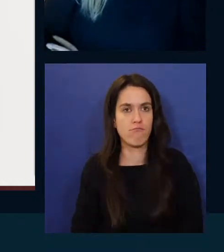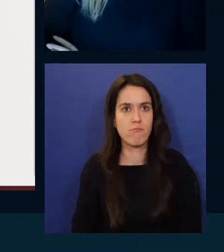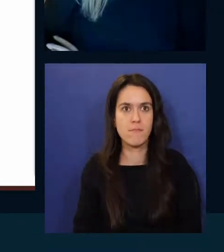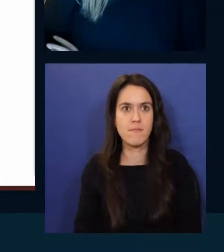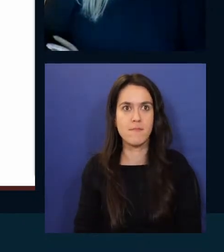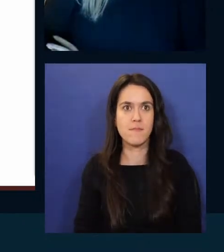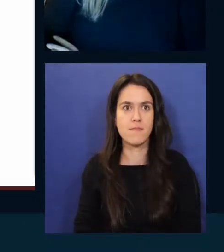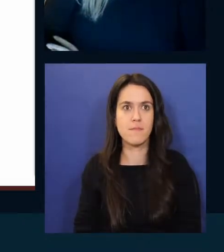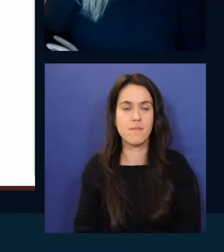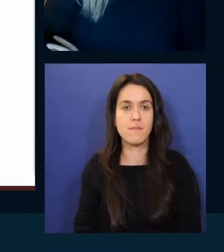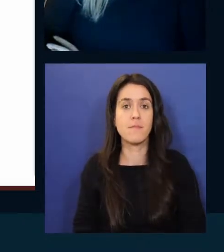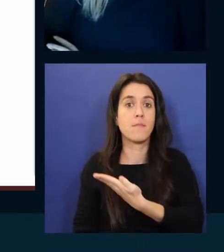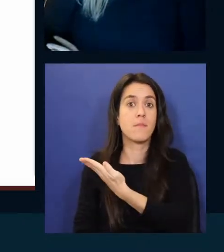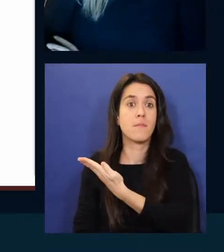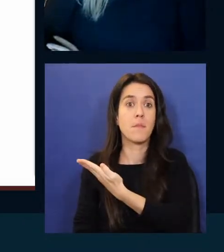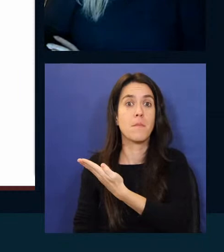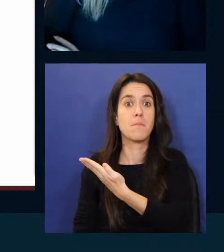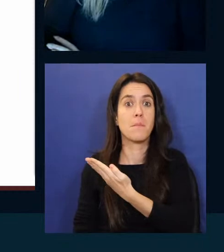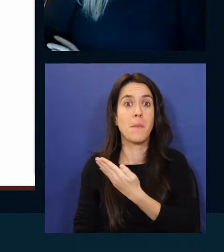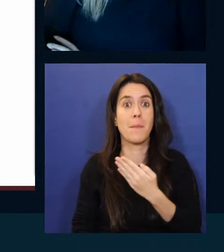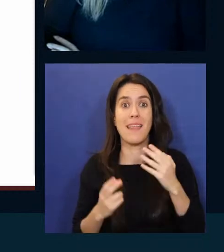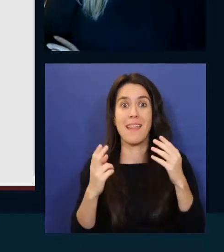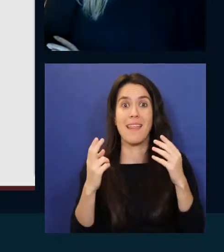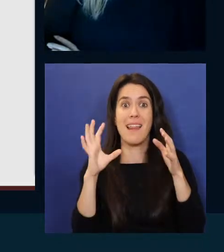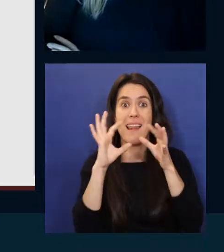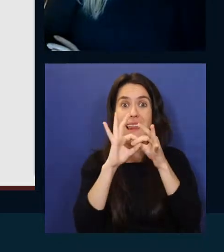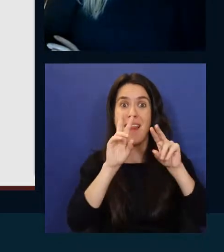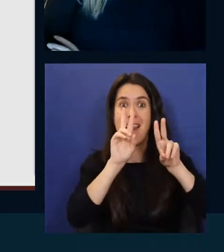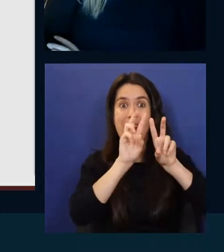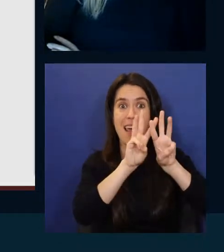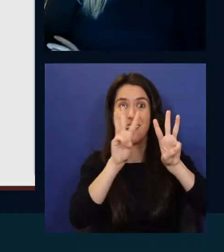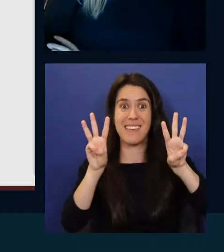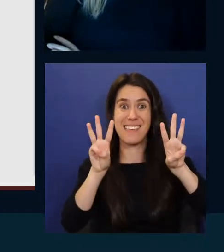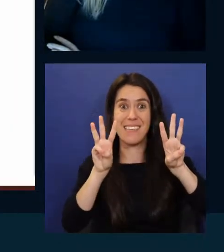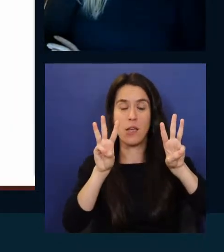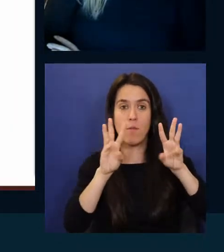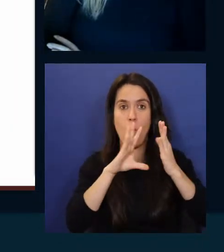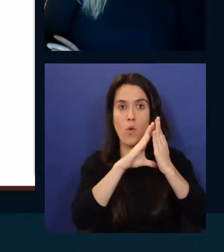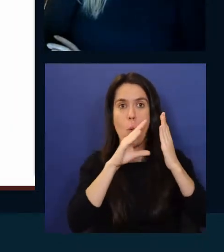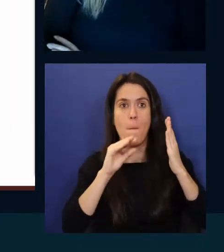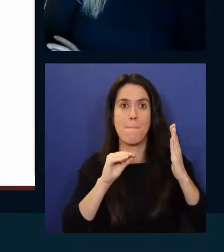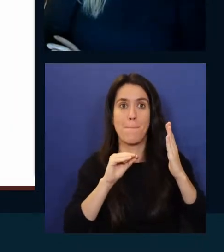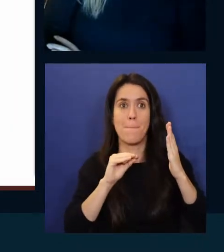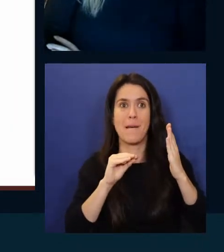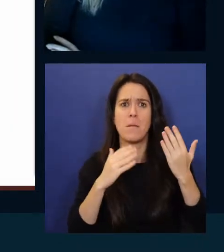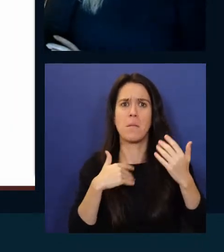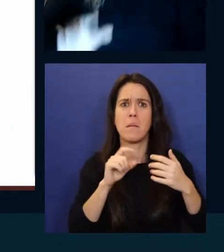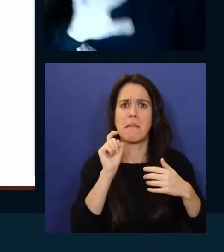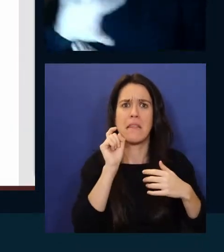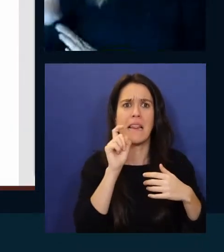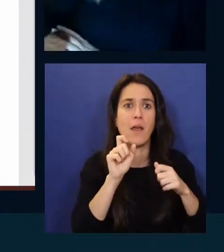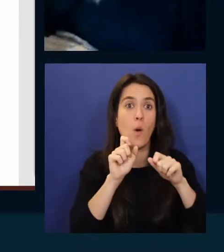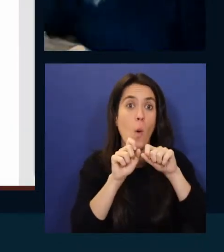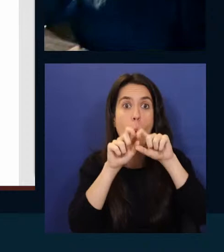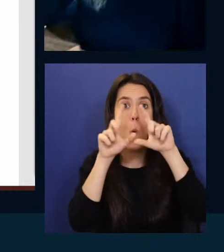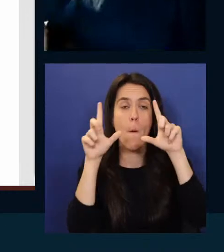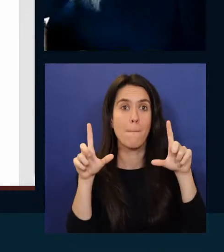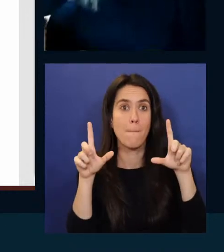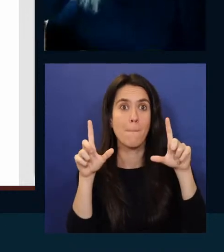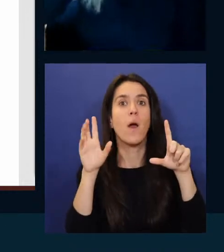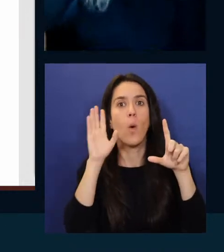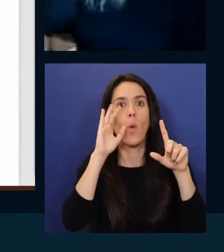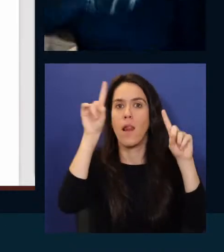copy the link to the report. But what happens if you actually click open, it will redirect